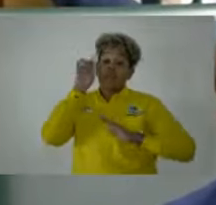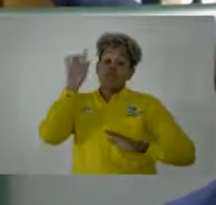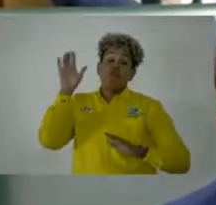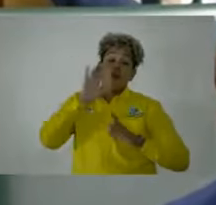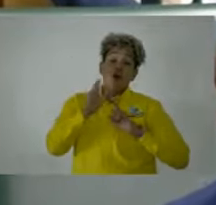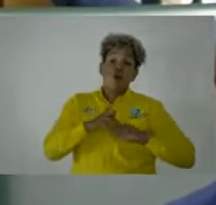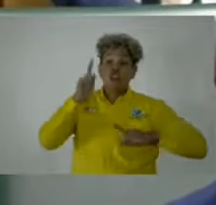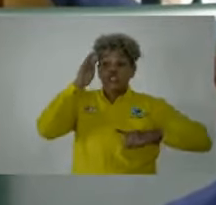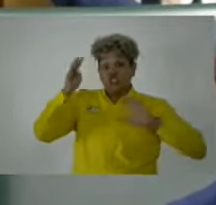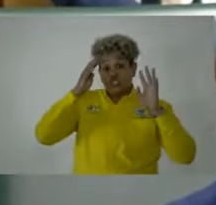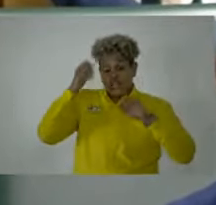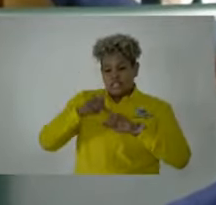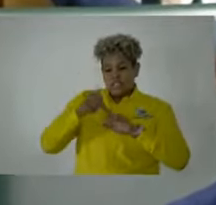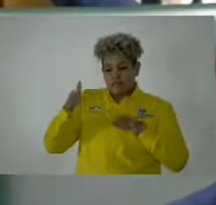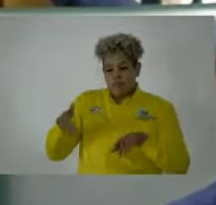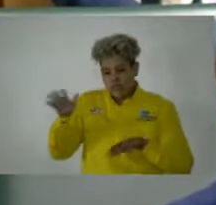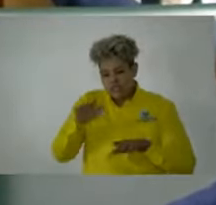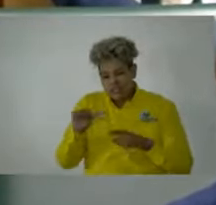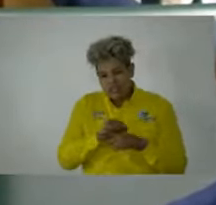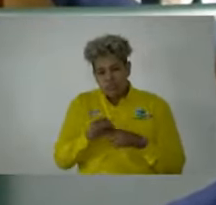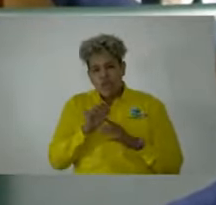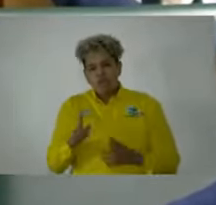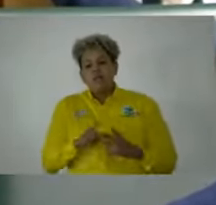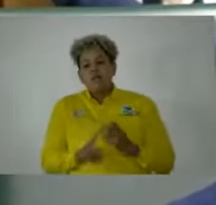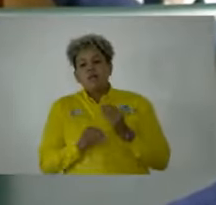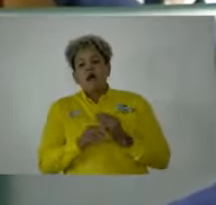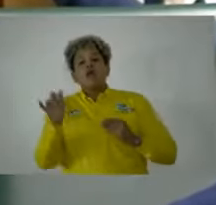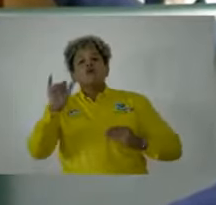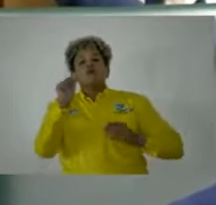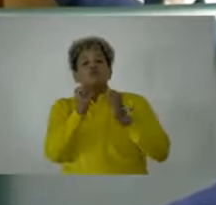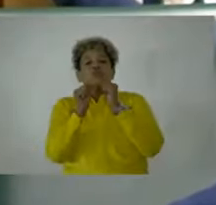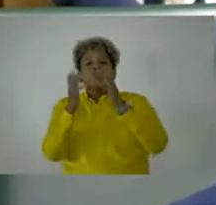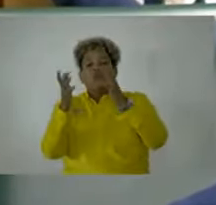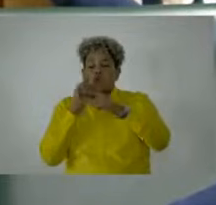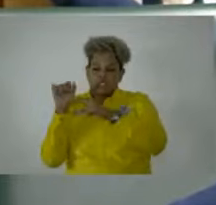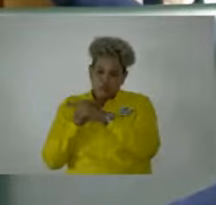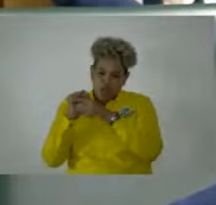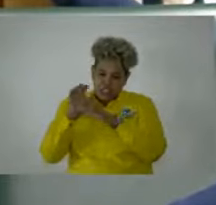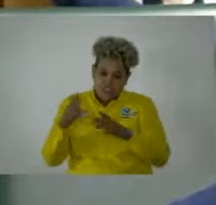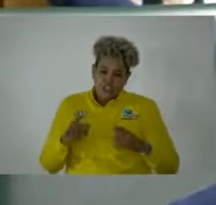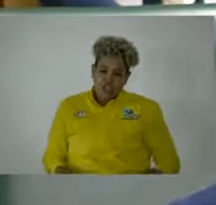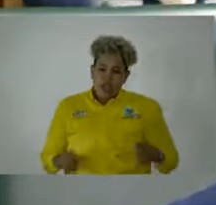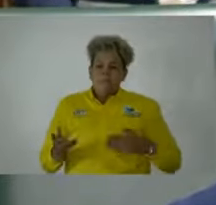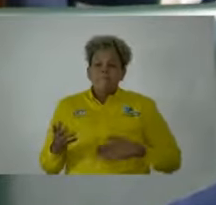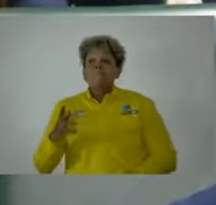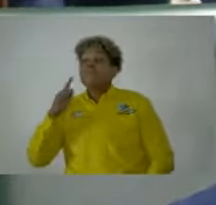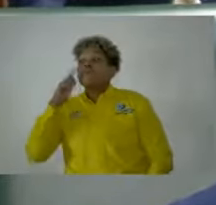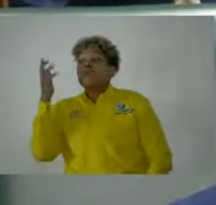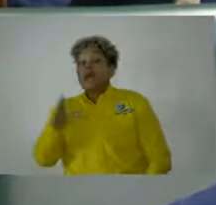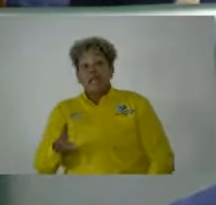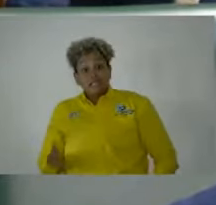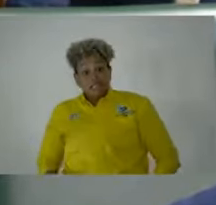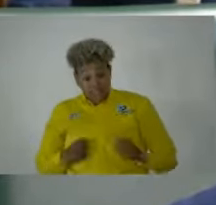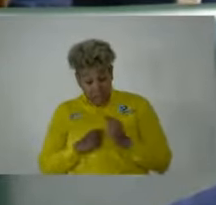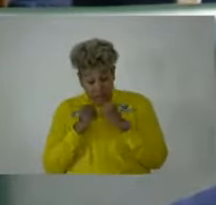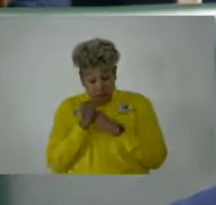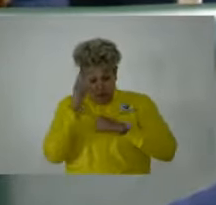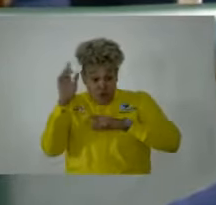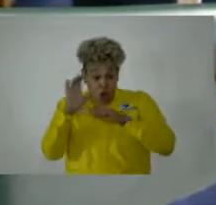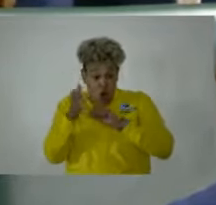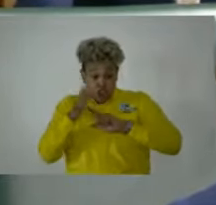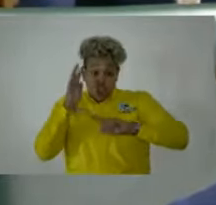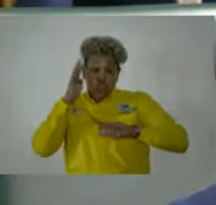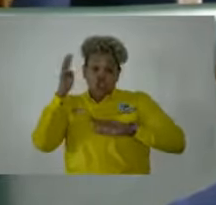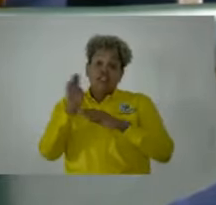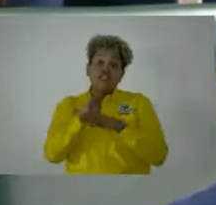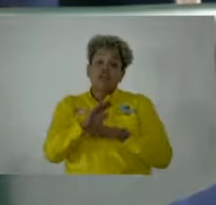and creative persons, practitioners, and also sports practitioners. Existing infrastructure for the cultural and